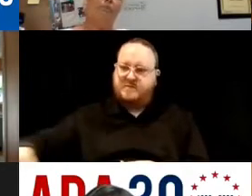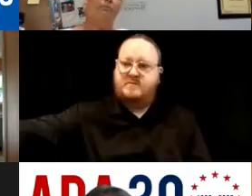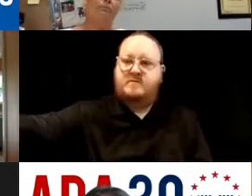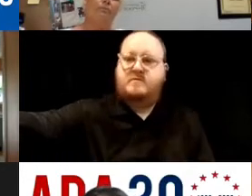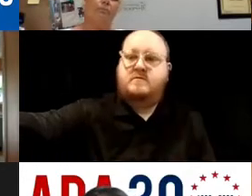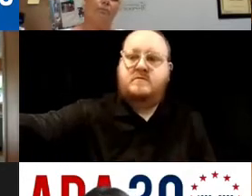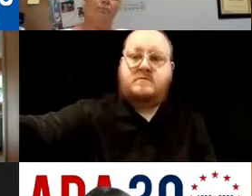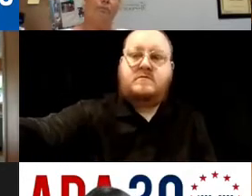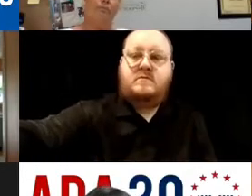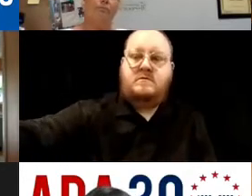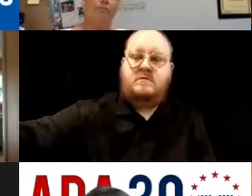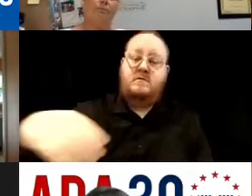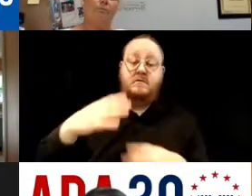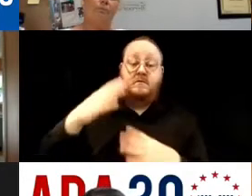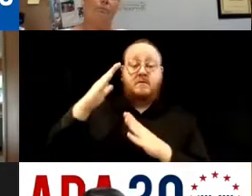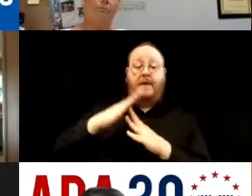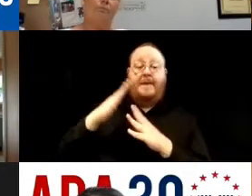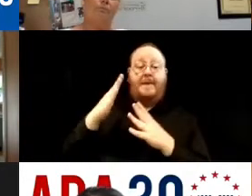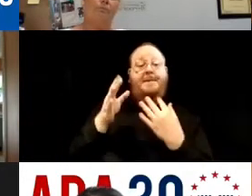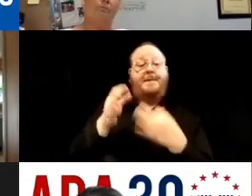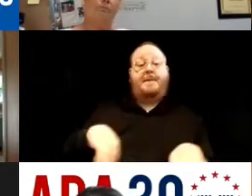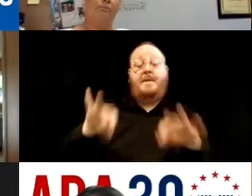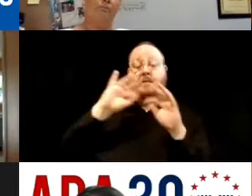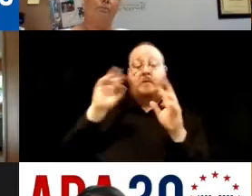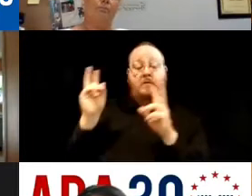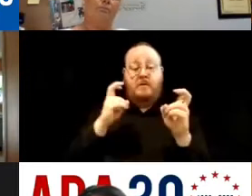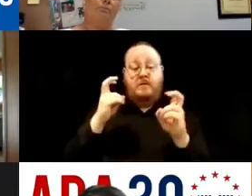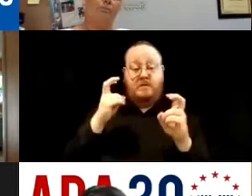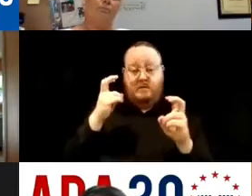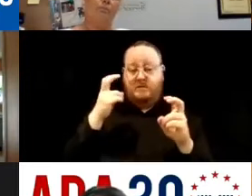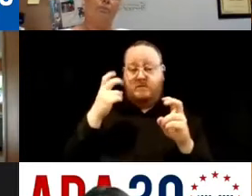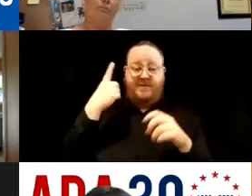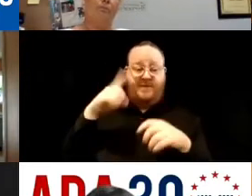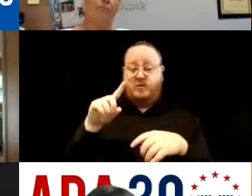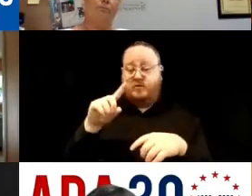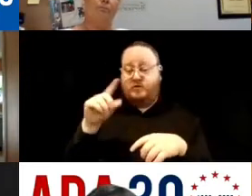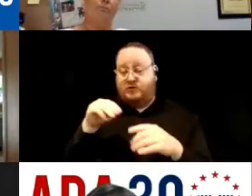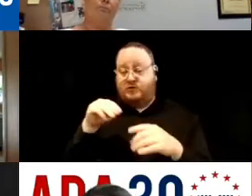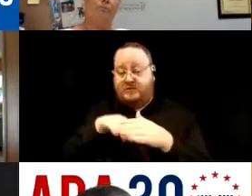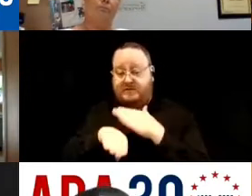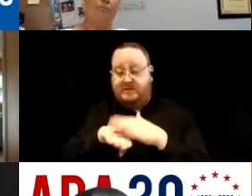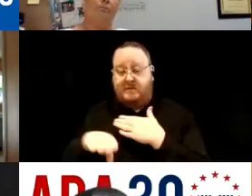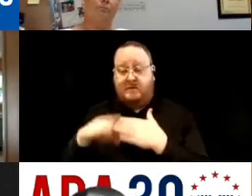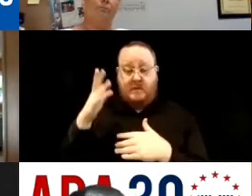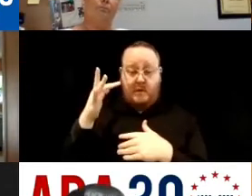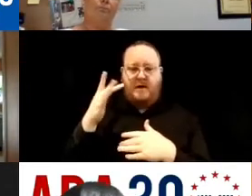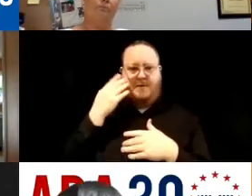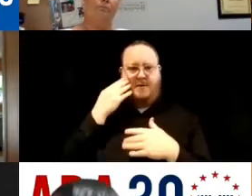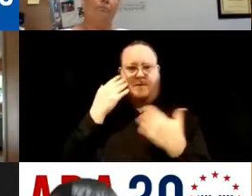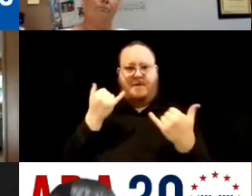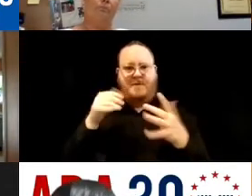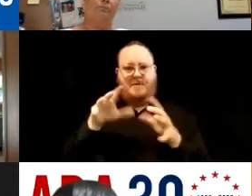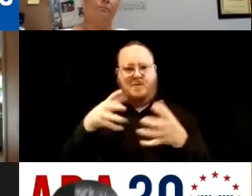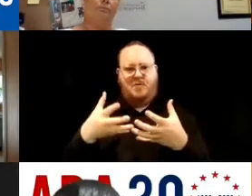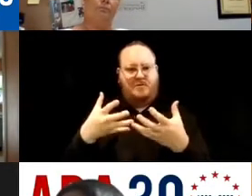because as I'm sure most of you realize, our world is very different now, and meeting